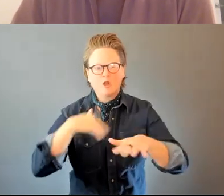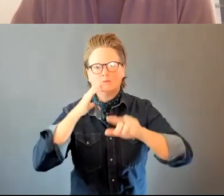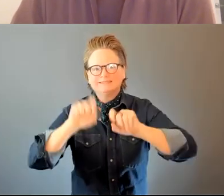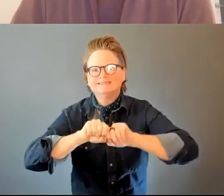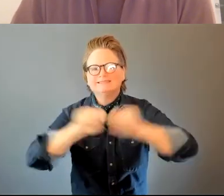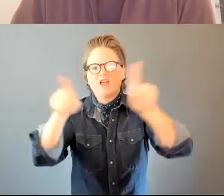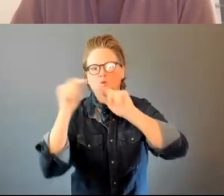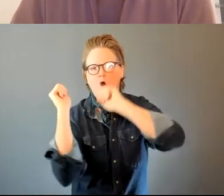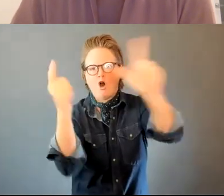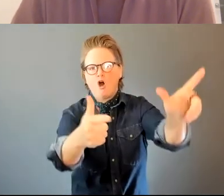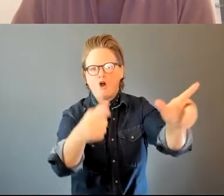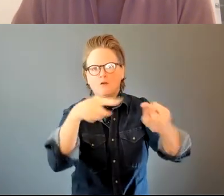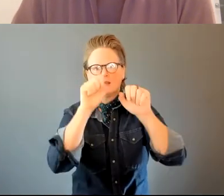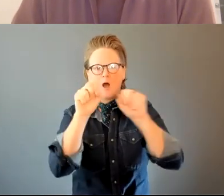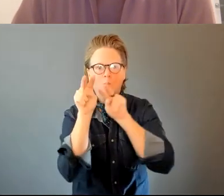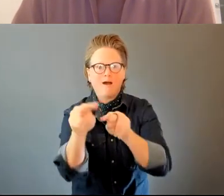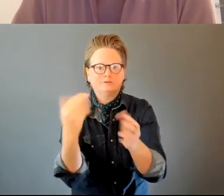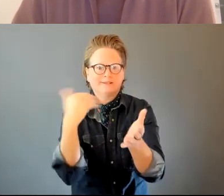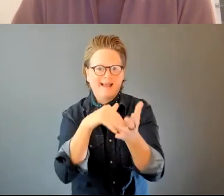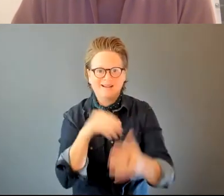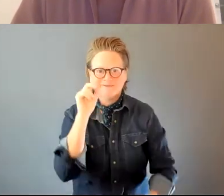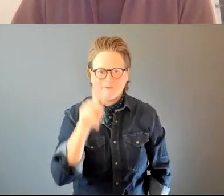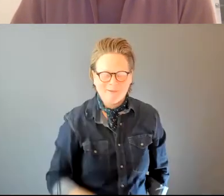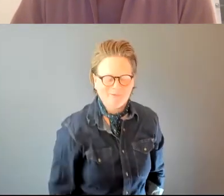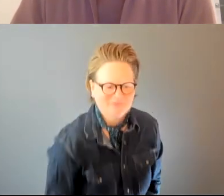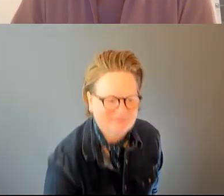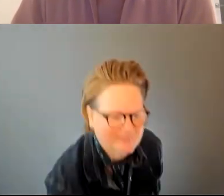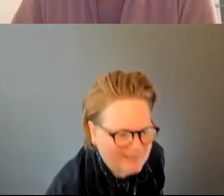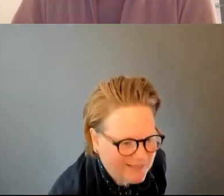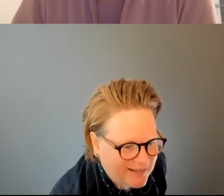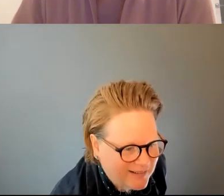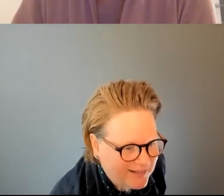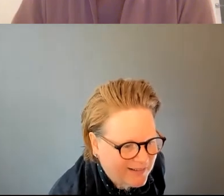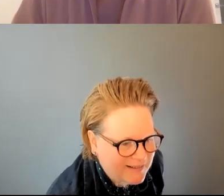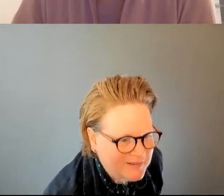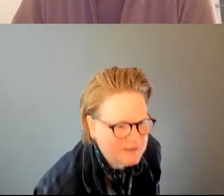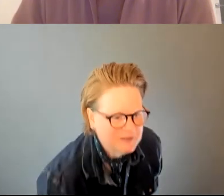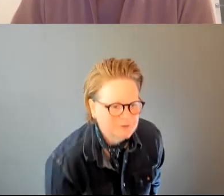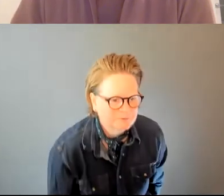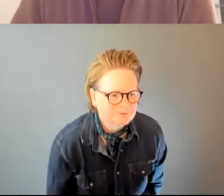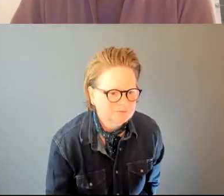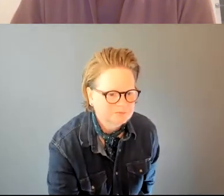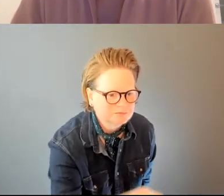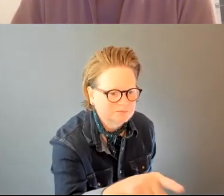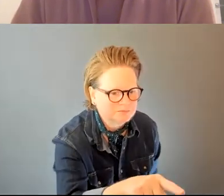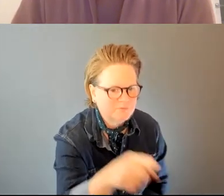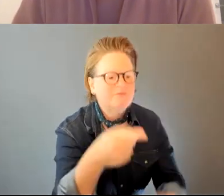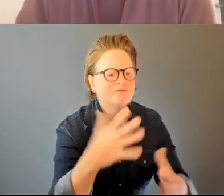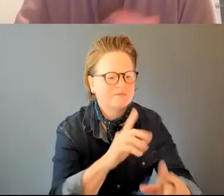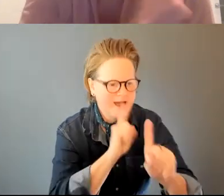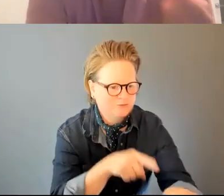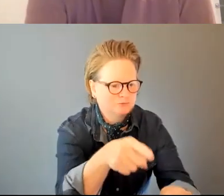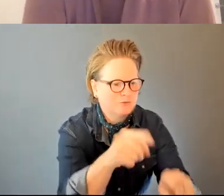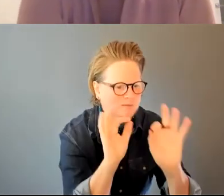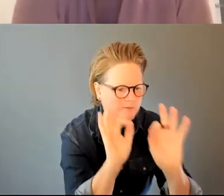is also a recording. So when this is finished, we're going to be going ahead and sending it out to people so that they can go ahead and watch it.